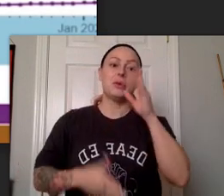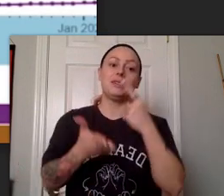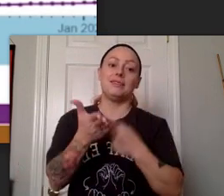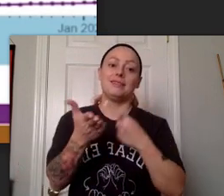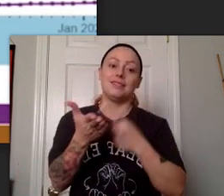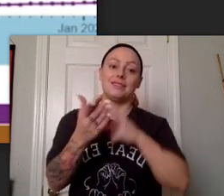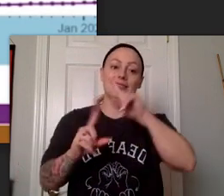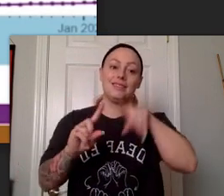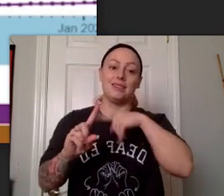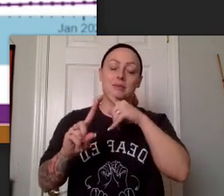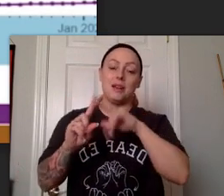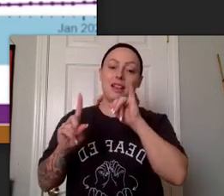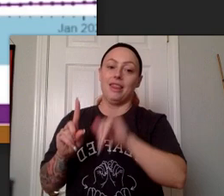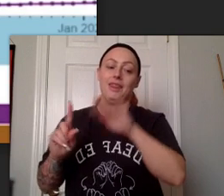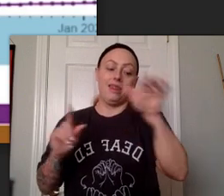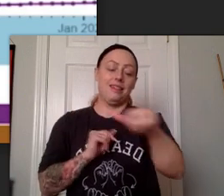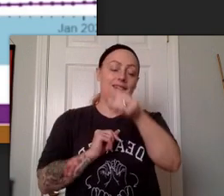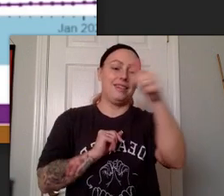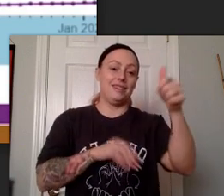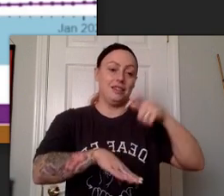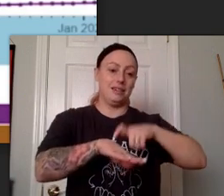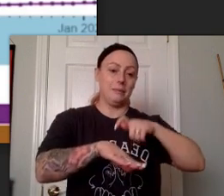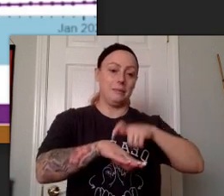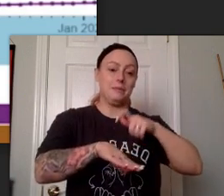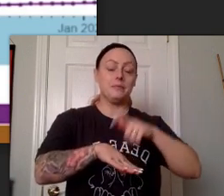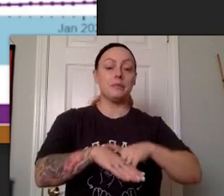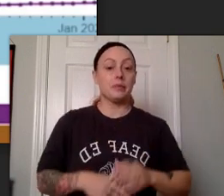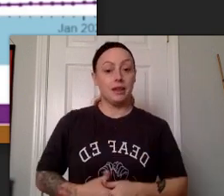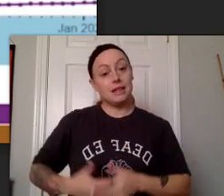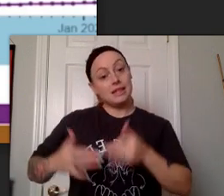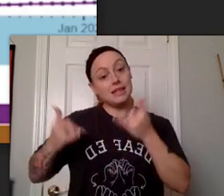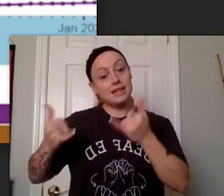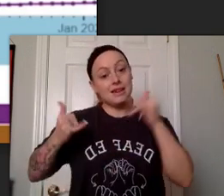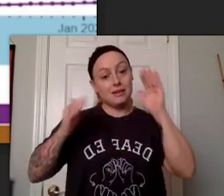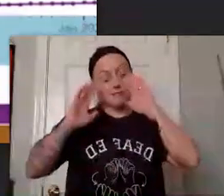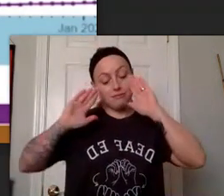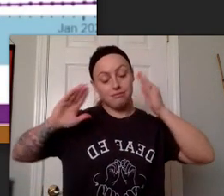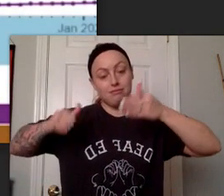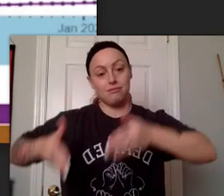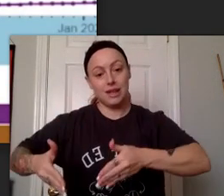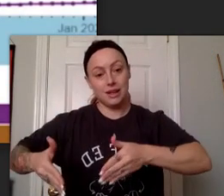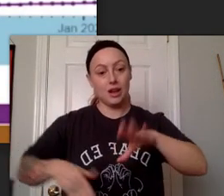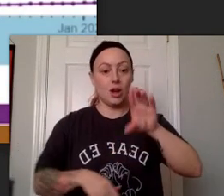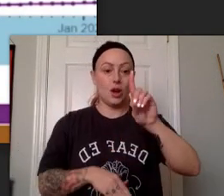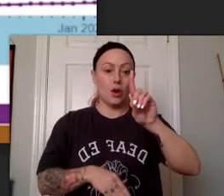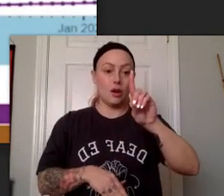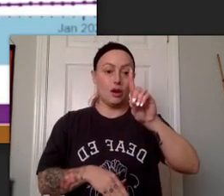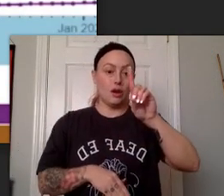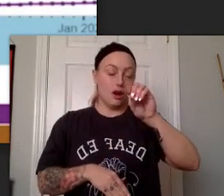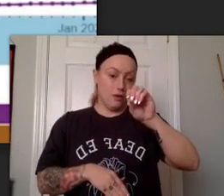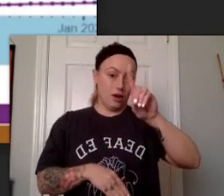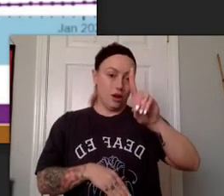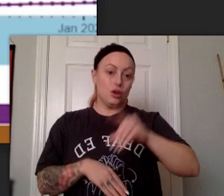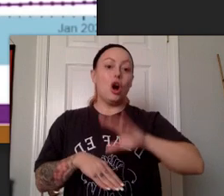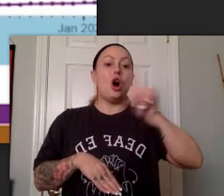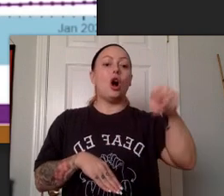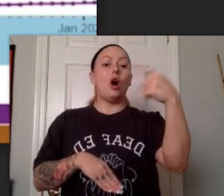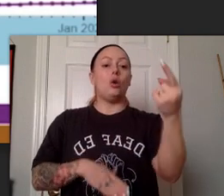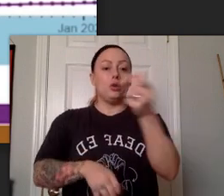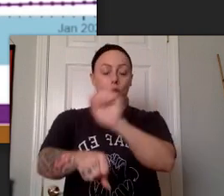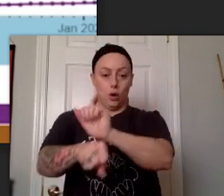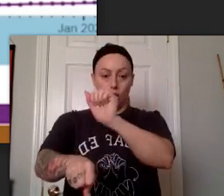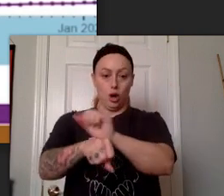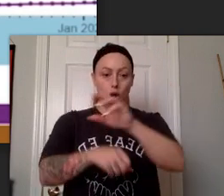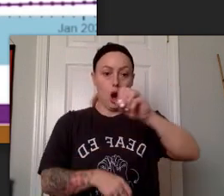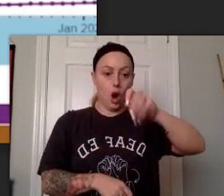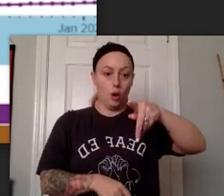this increased risk of opioid overdoses because the naloxone, as we'll talk about, only works on opioids, but we're seeing